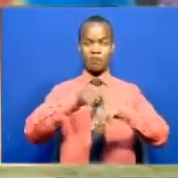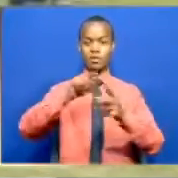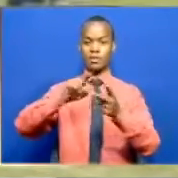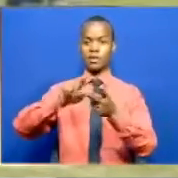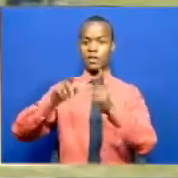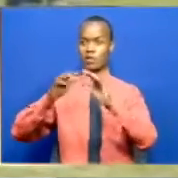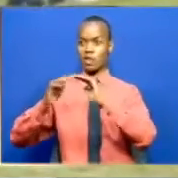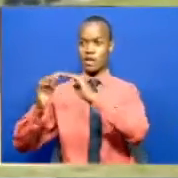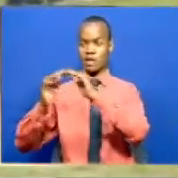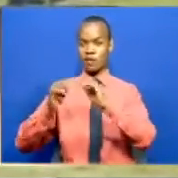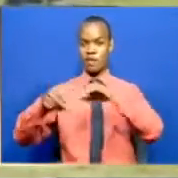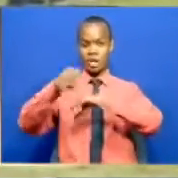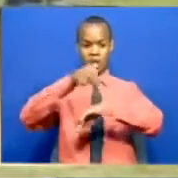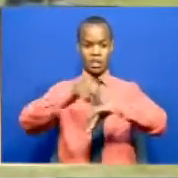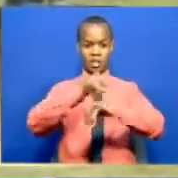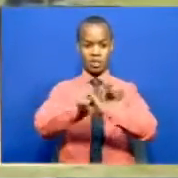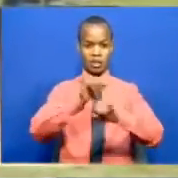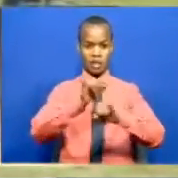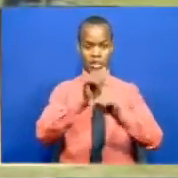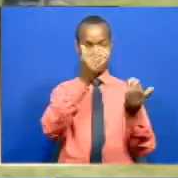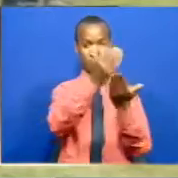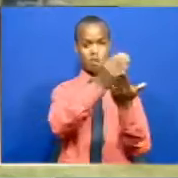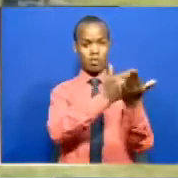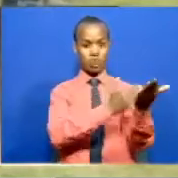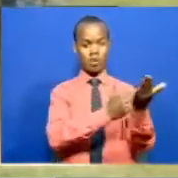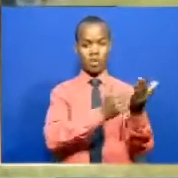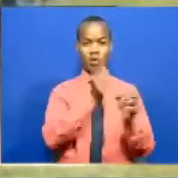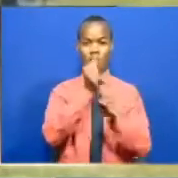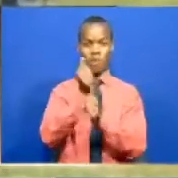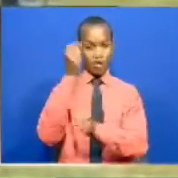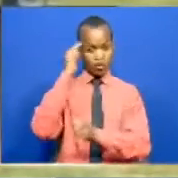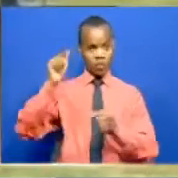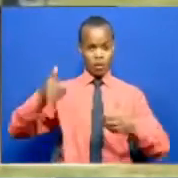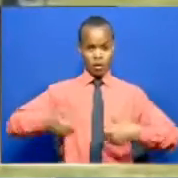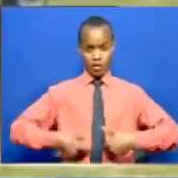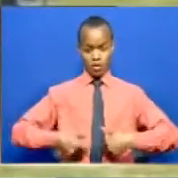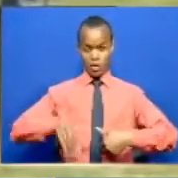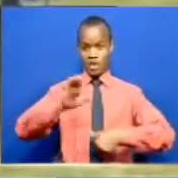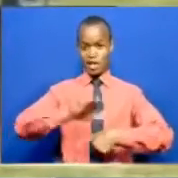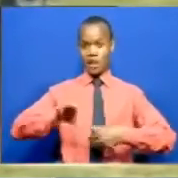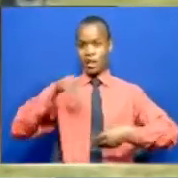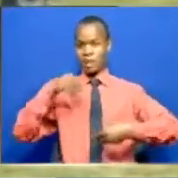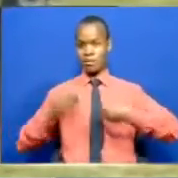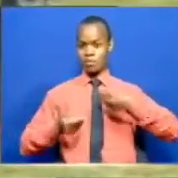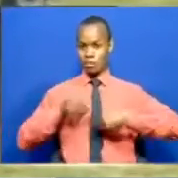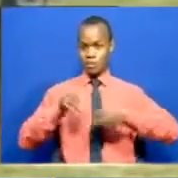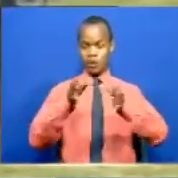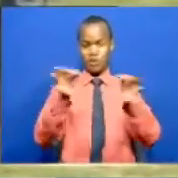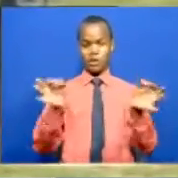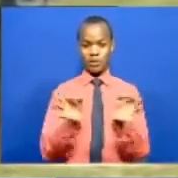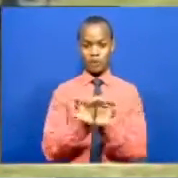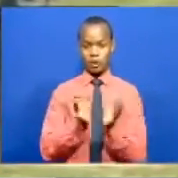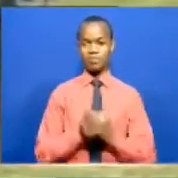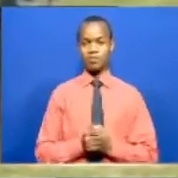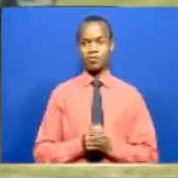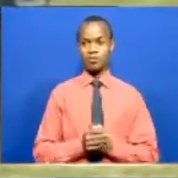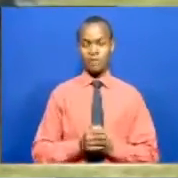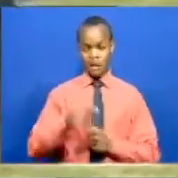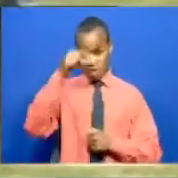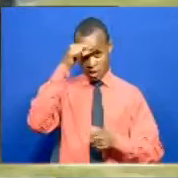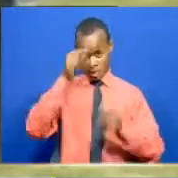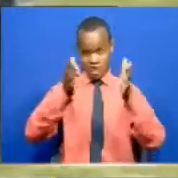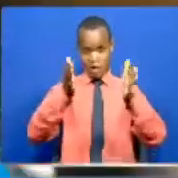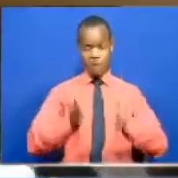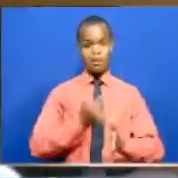of National Hygiene Program Kazi Mtaani at Busia County Stadium, the governor said low absorption rate of youth